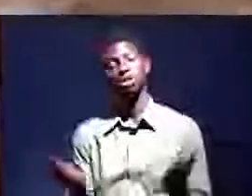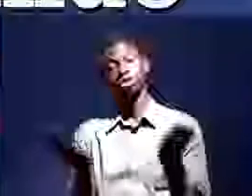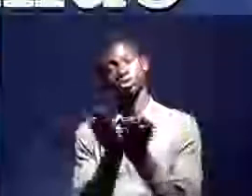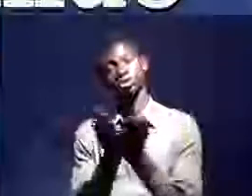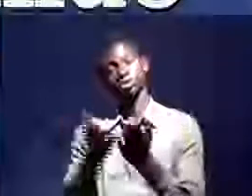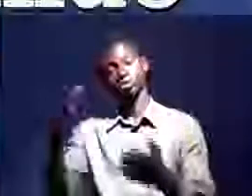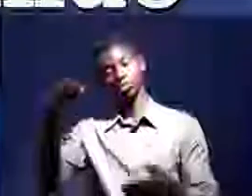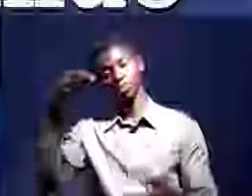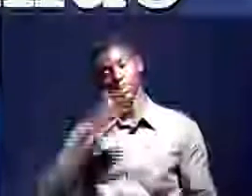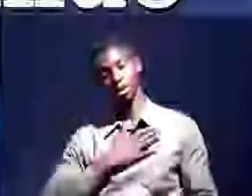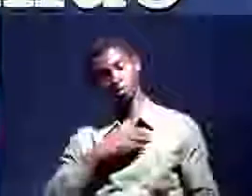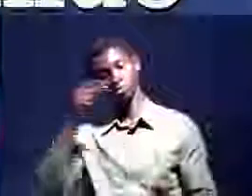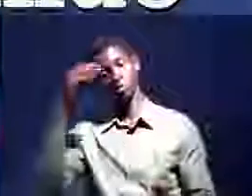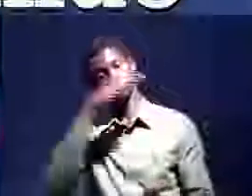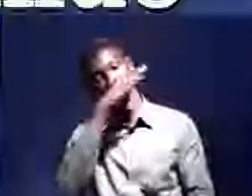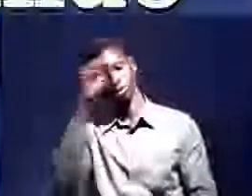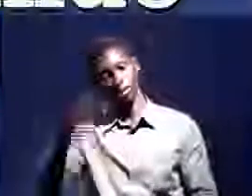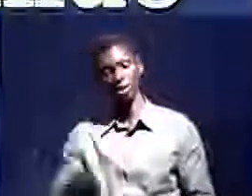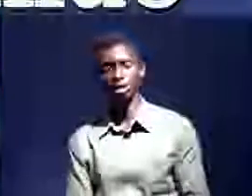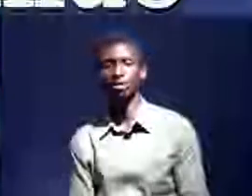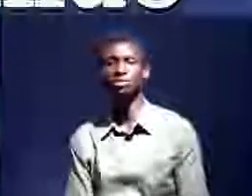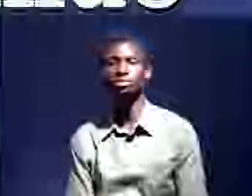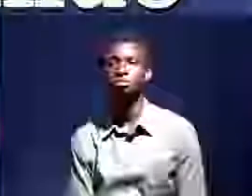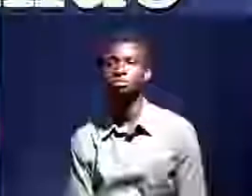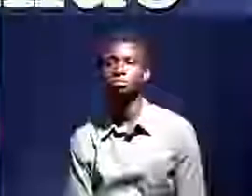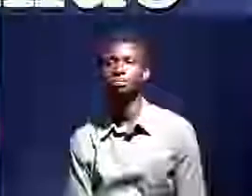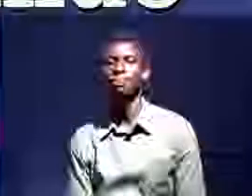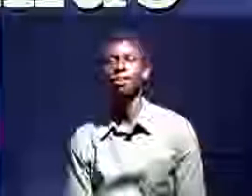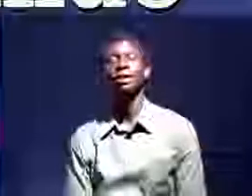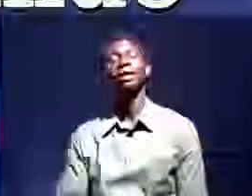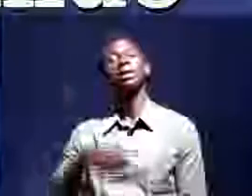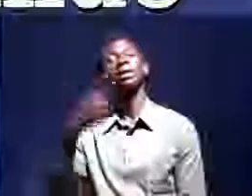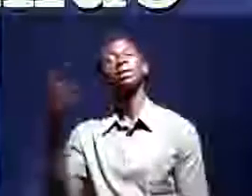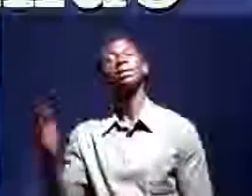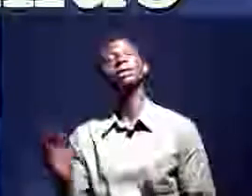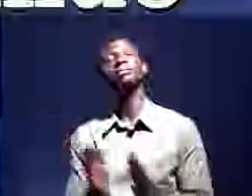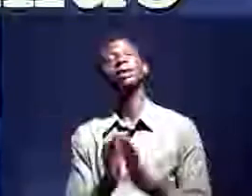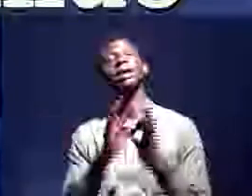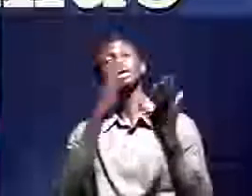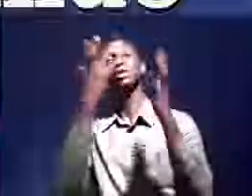is Revelation's new life.